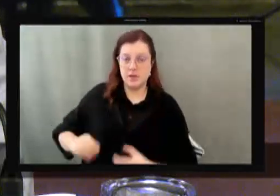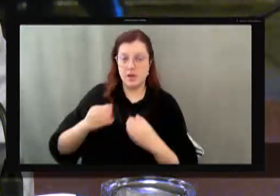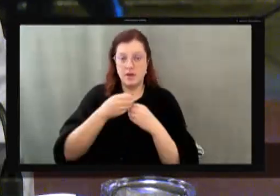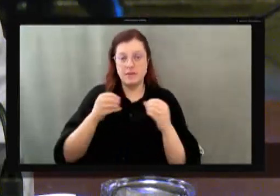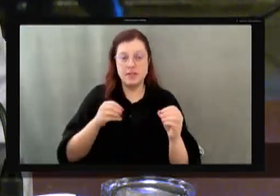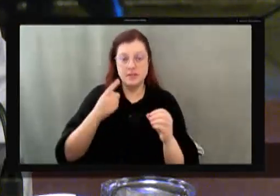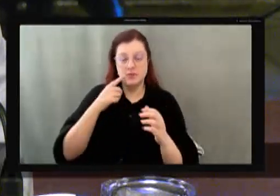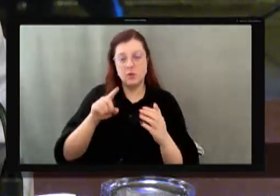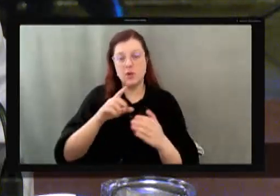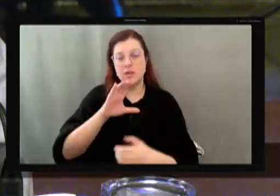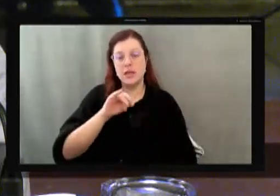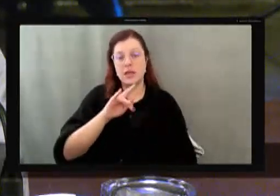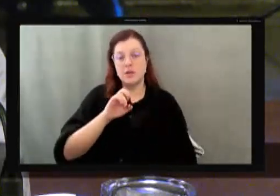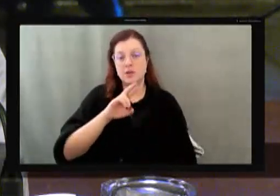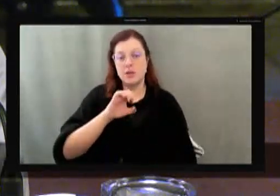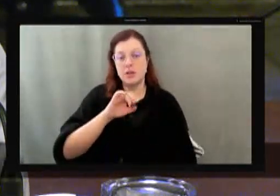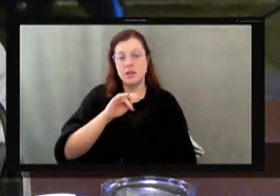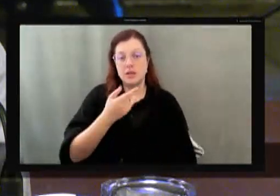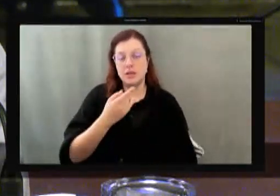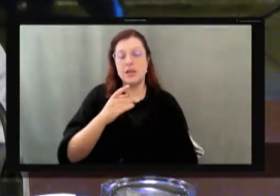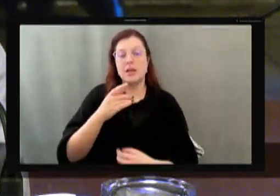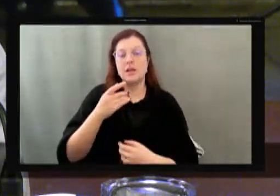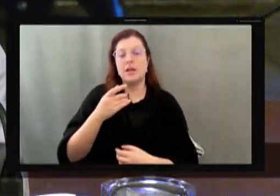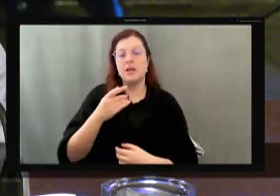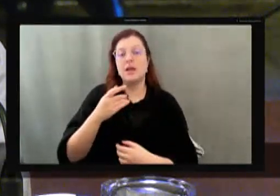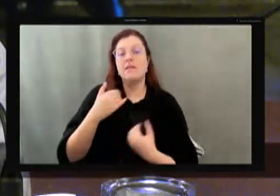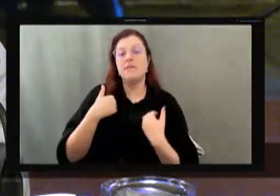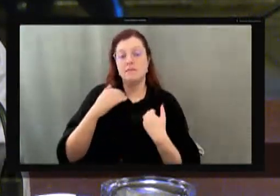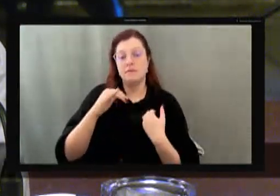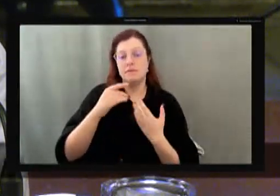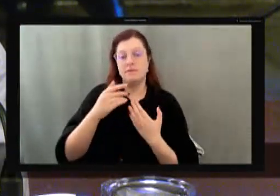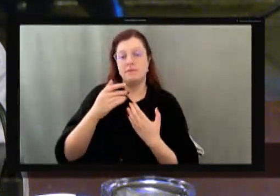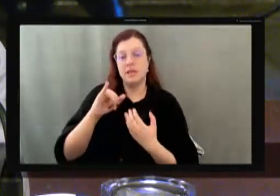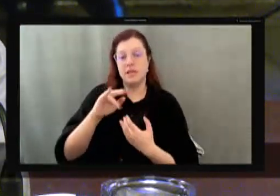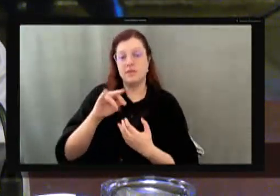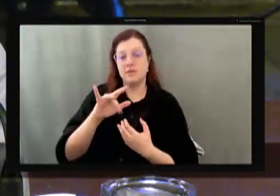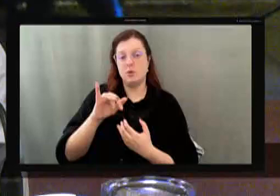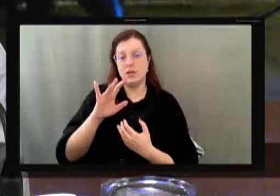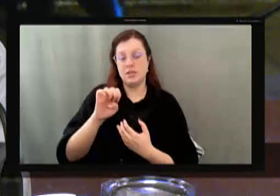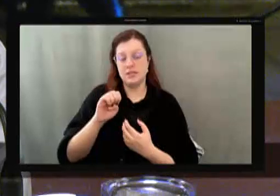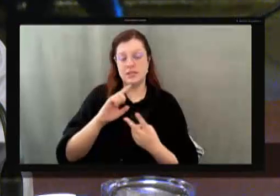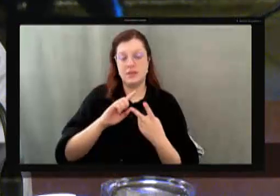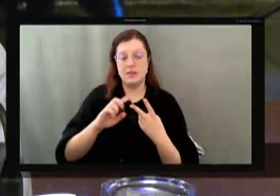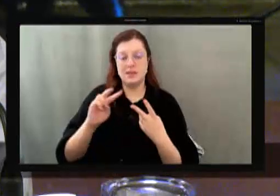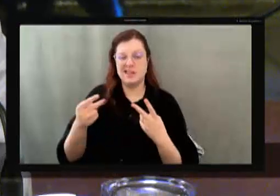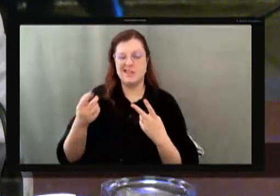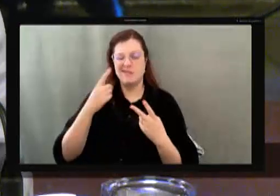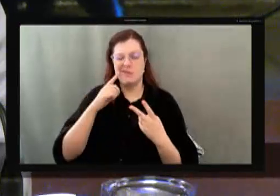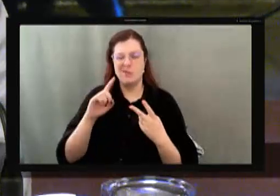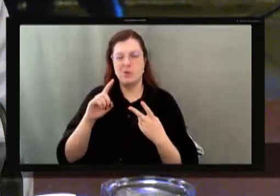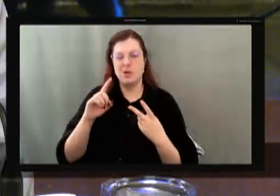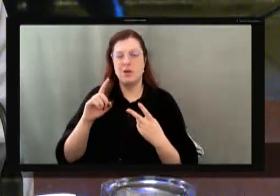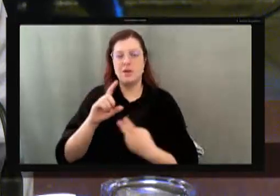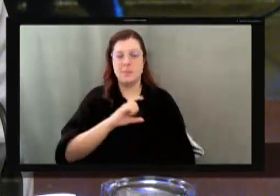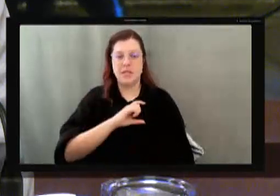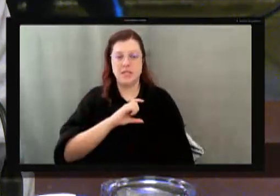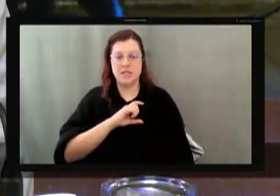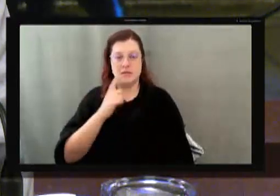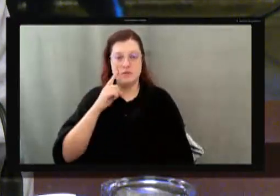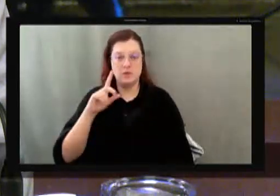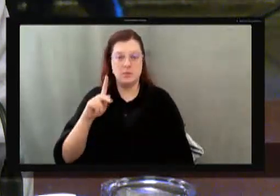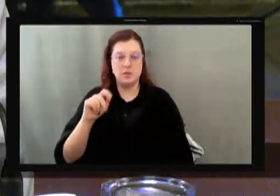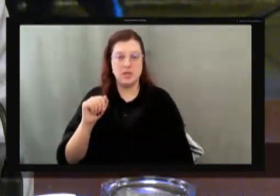is an invoice attached to the email that we received as council members. The second was for Bureau of Police for the PA